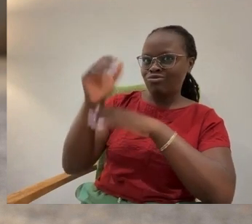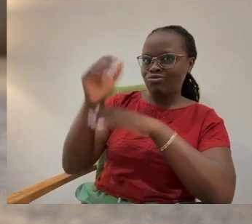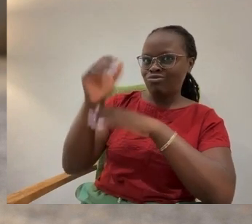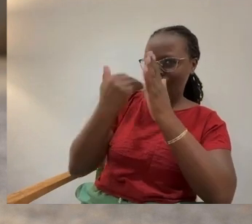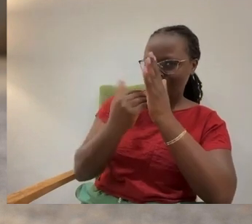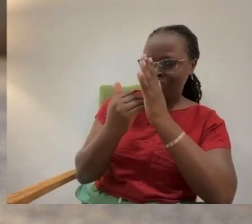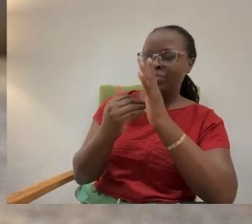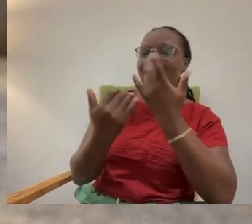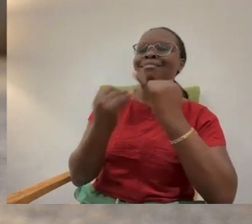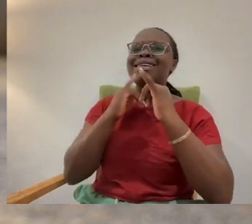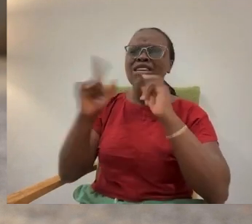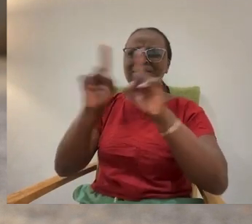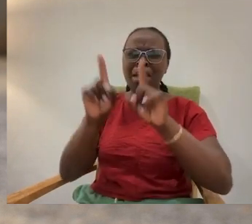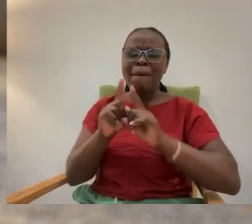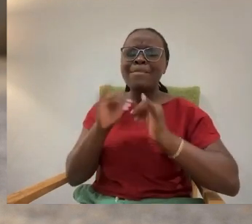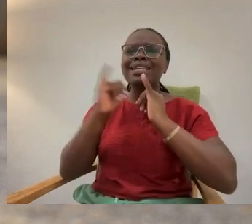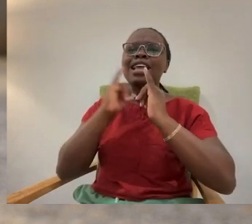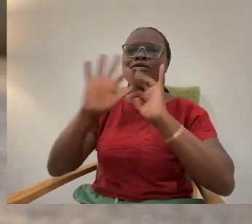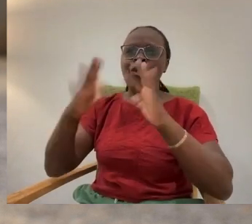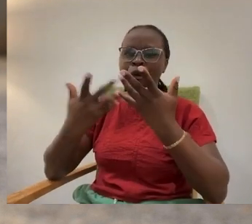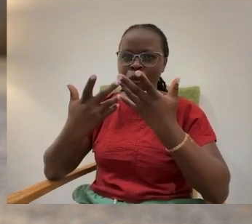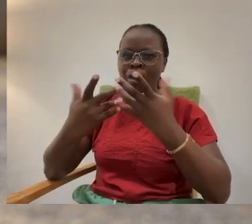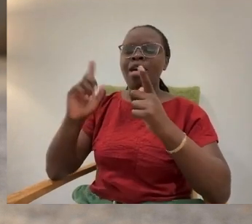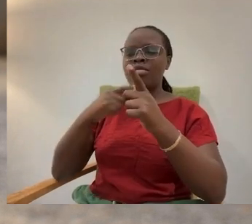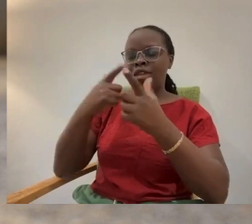one-on-one during the lesson, and learners are able to